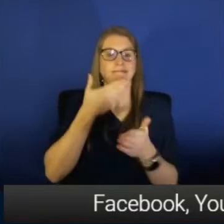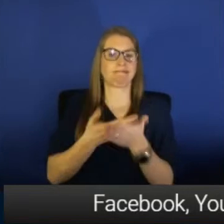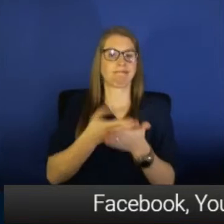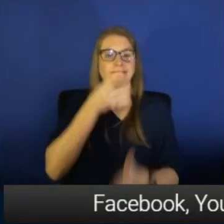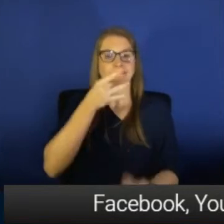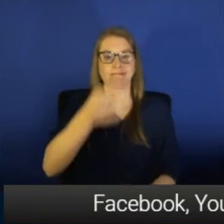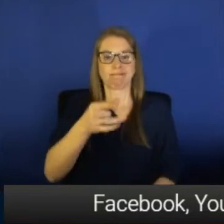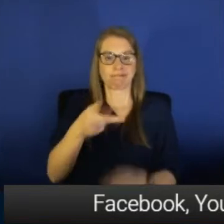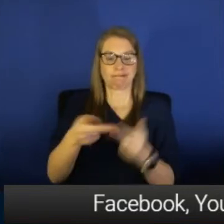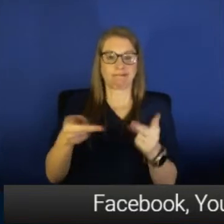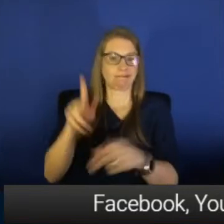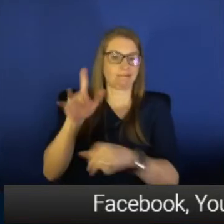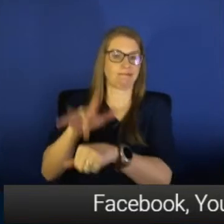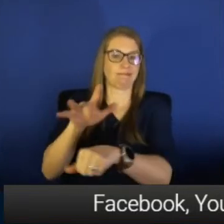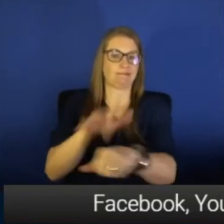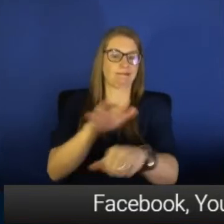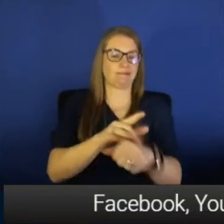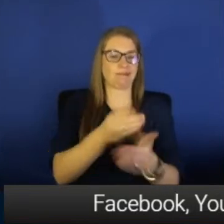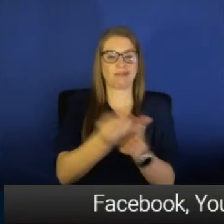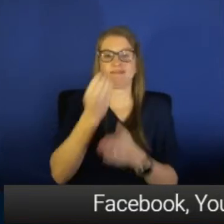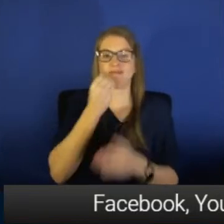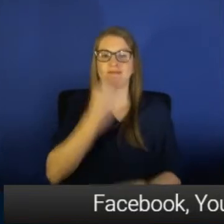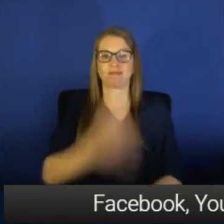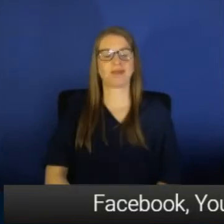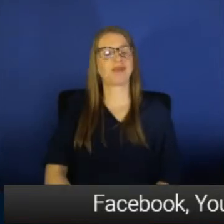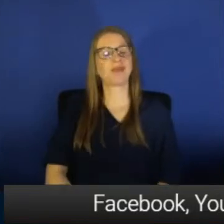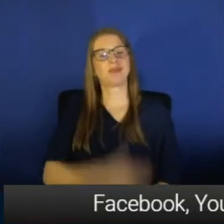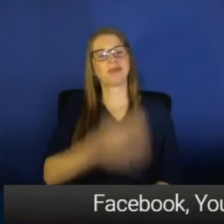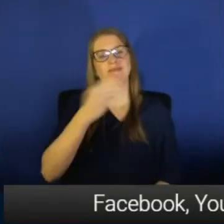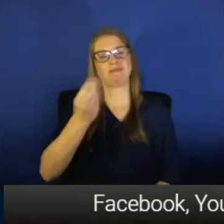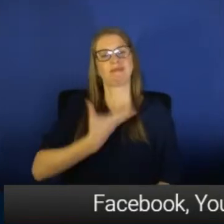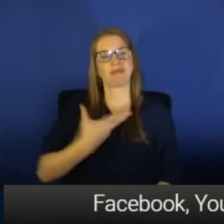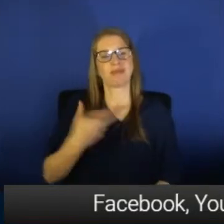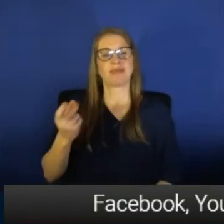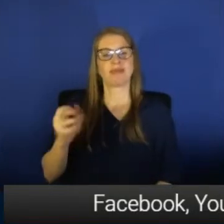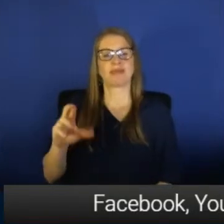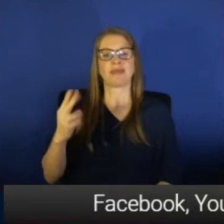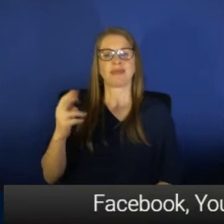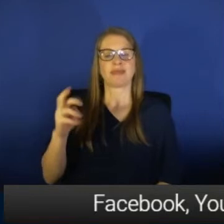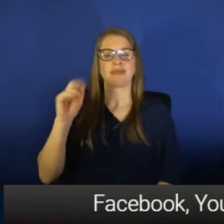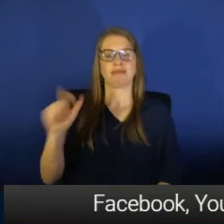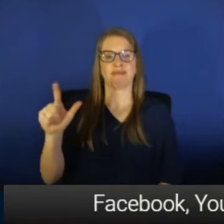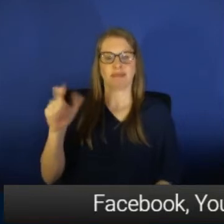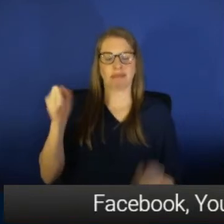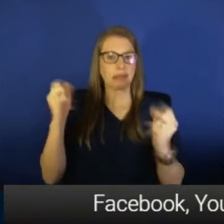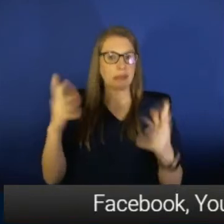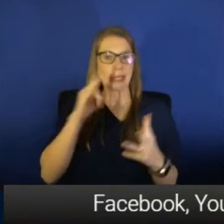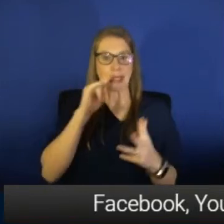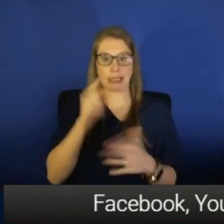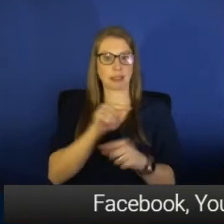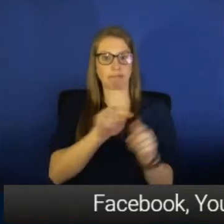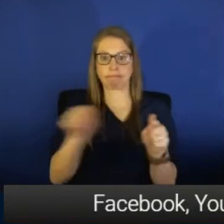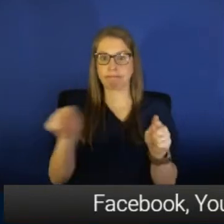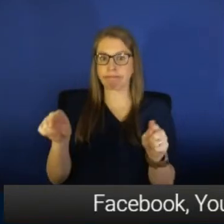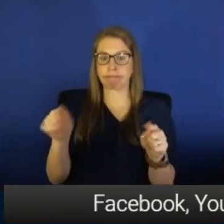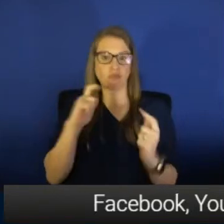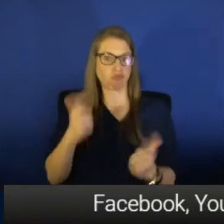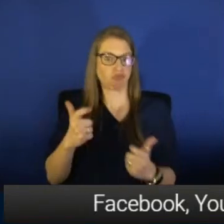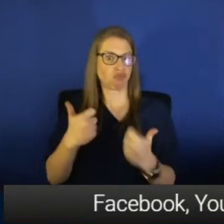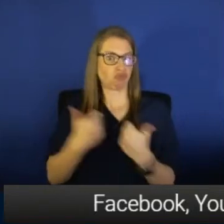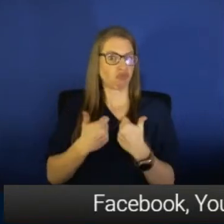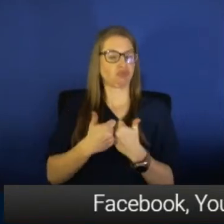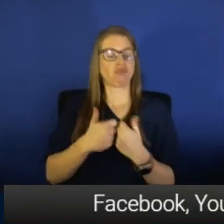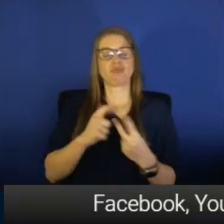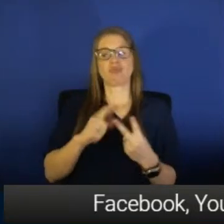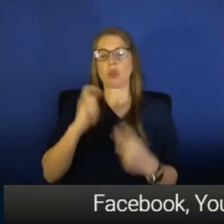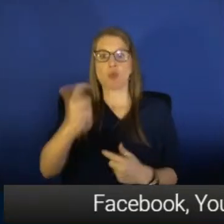good to know. Okay, thanks for that insight. Dr. Harrell, there were so many kids out there watching that game, watching the